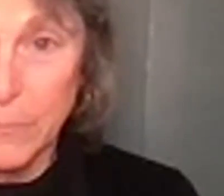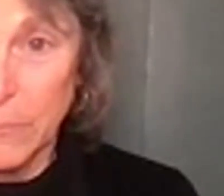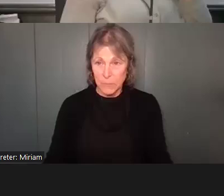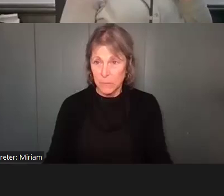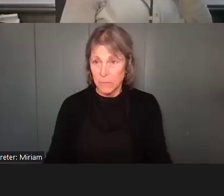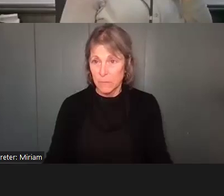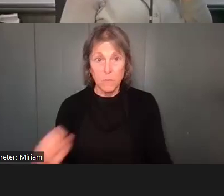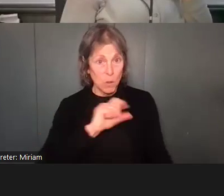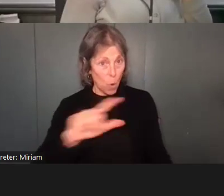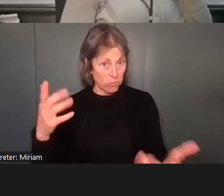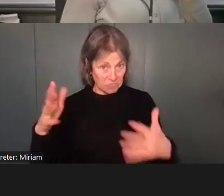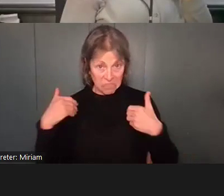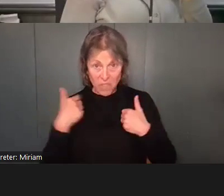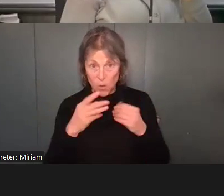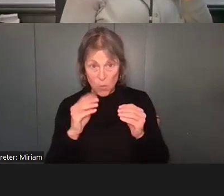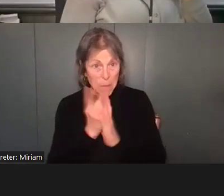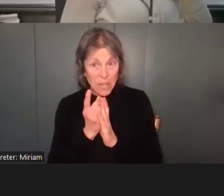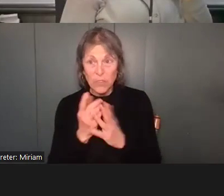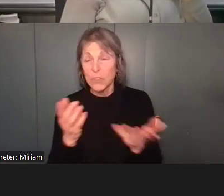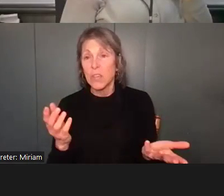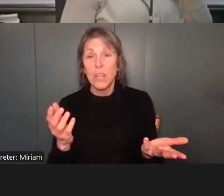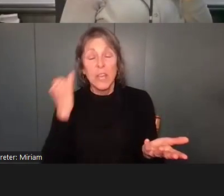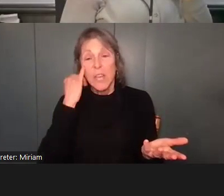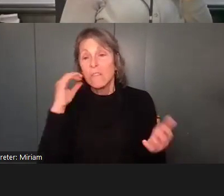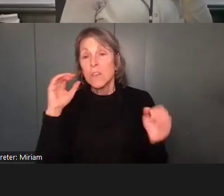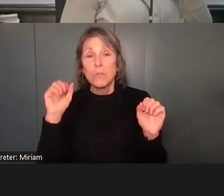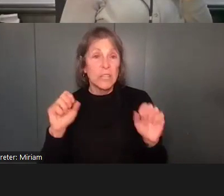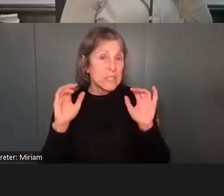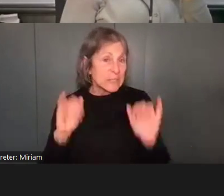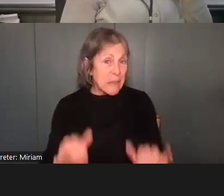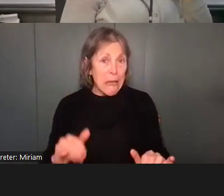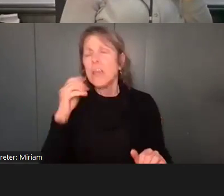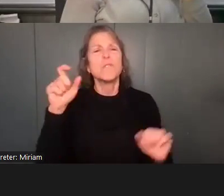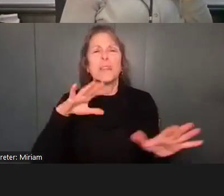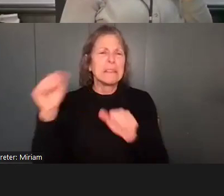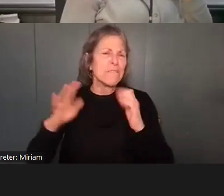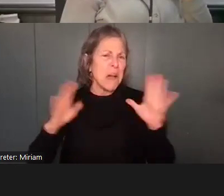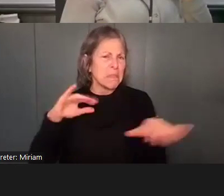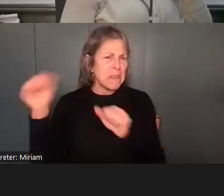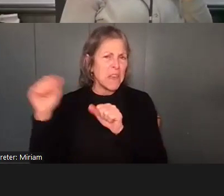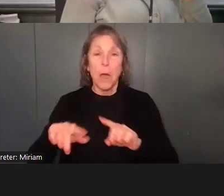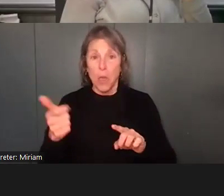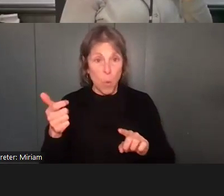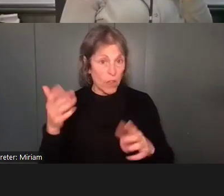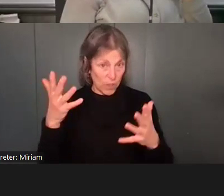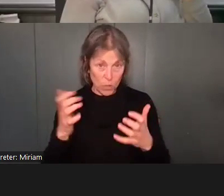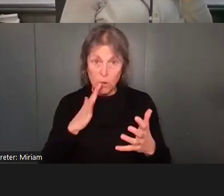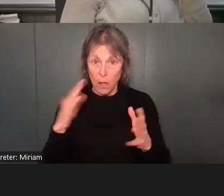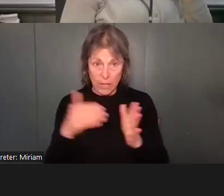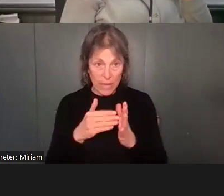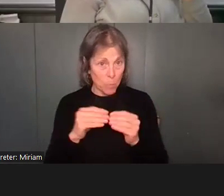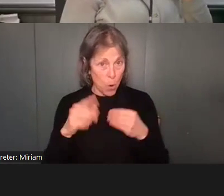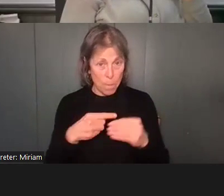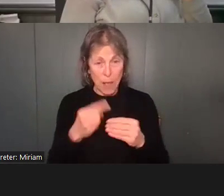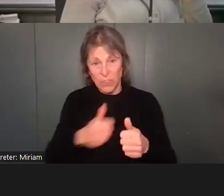does everyone have a couple minutes? We'll say if you Yeah, have I a can have a hard couple minutes. stop and you need to leave, but otherwise I want to revisit the steering